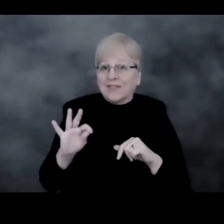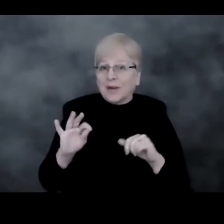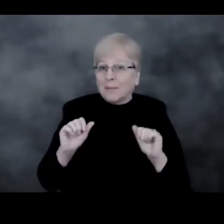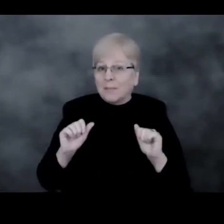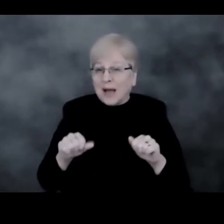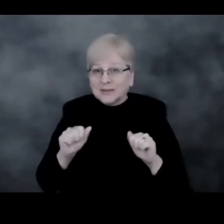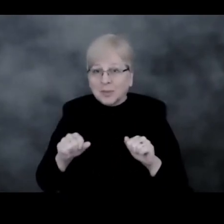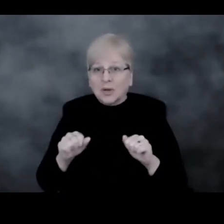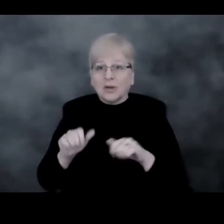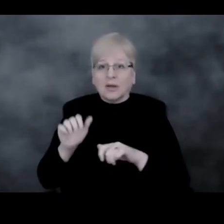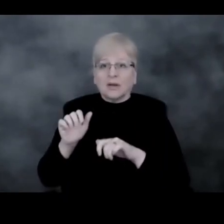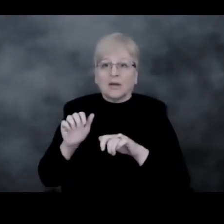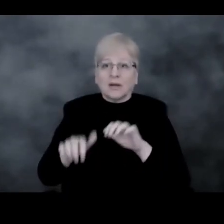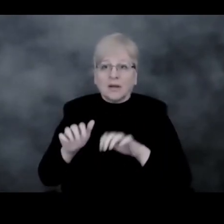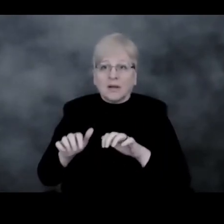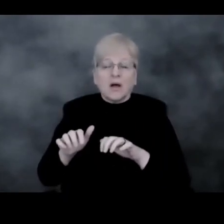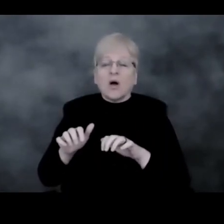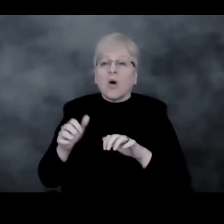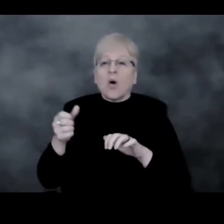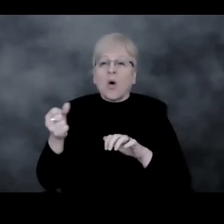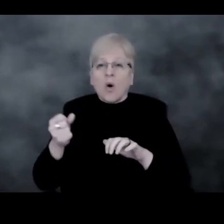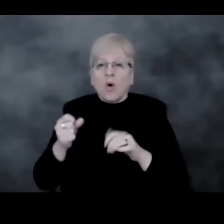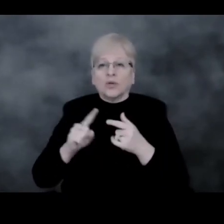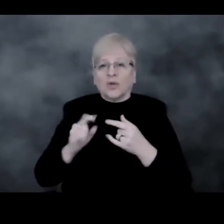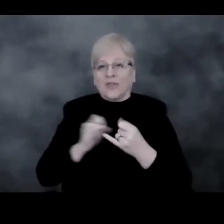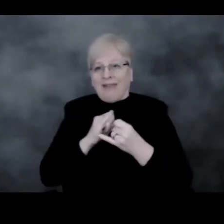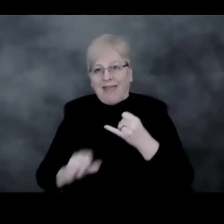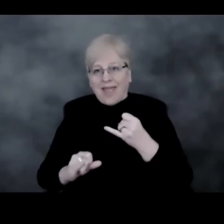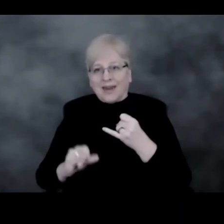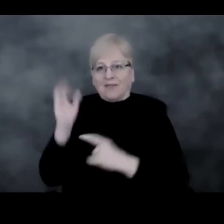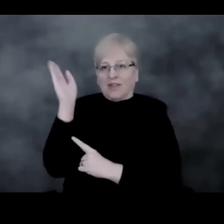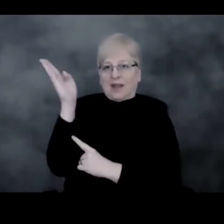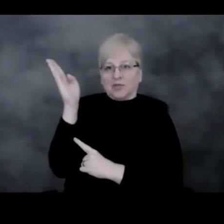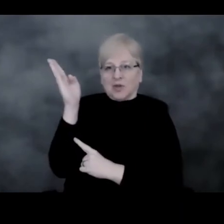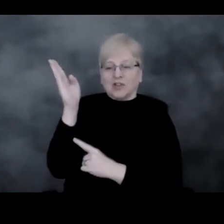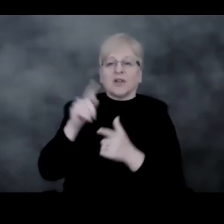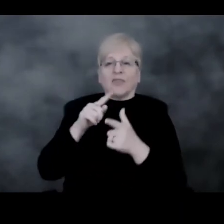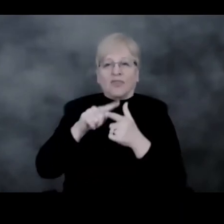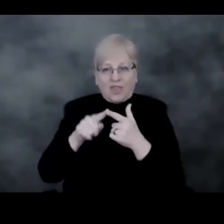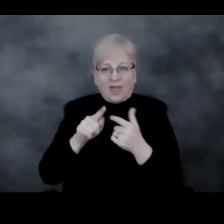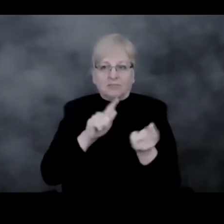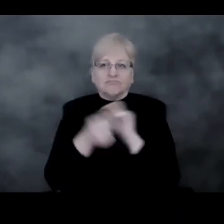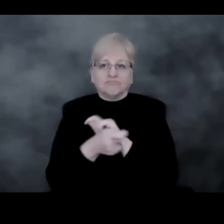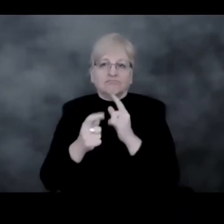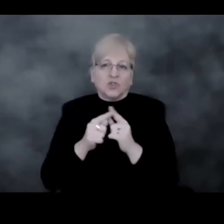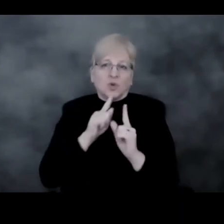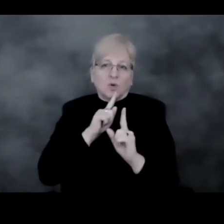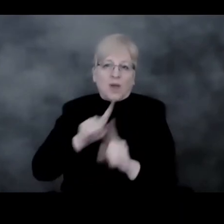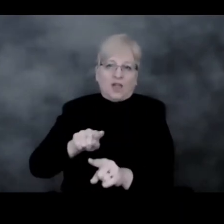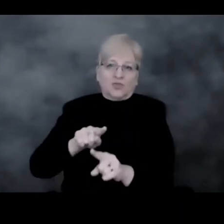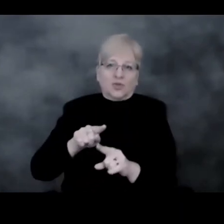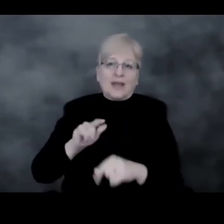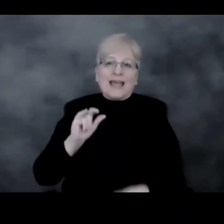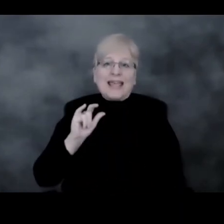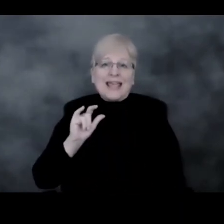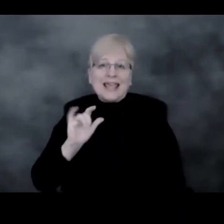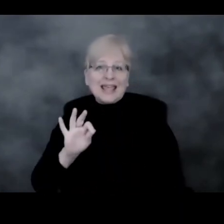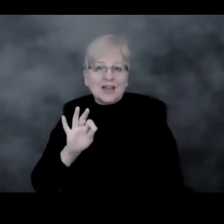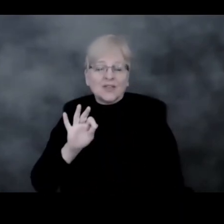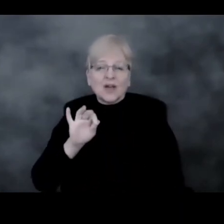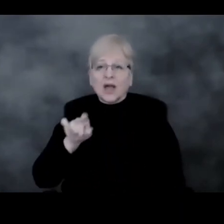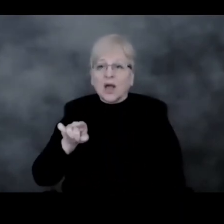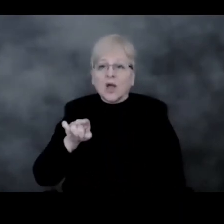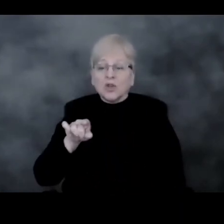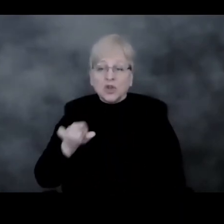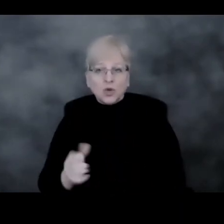them at the end of our demonstration today. And please, if we don't get to a question, please know that we are working quickly